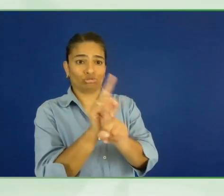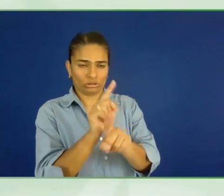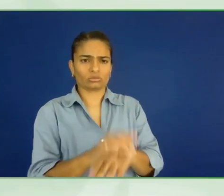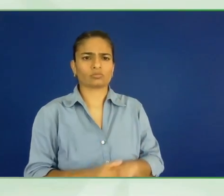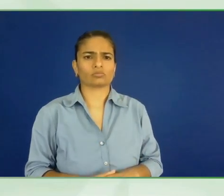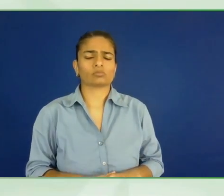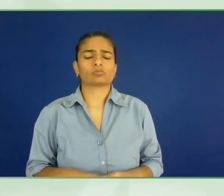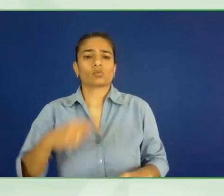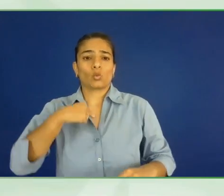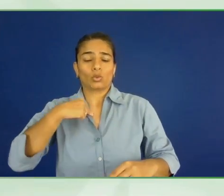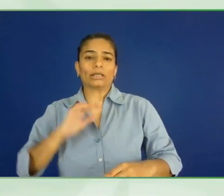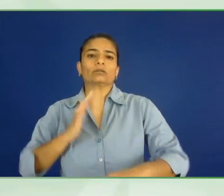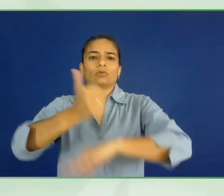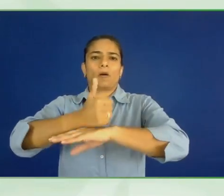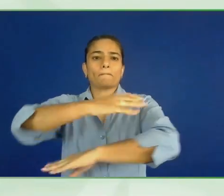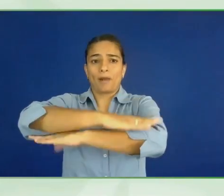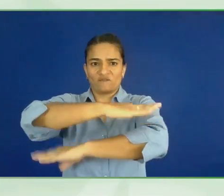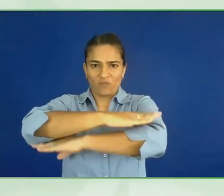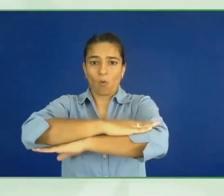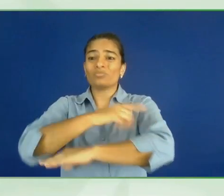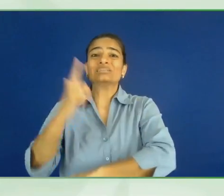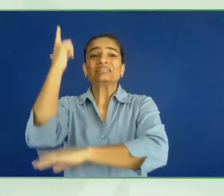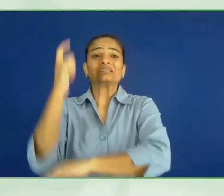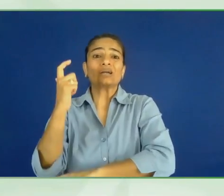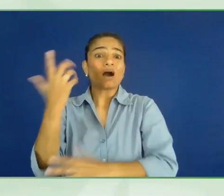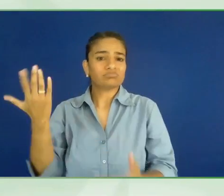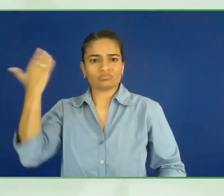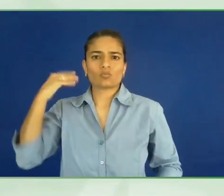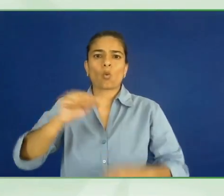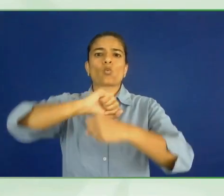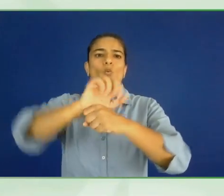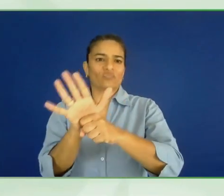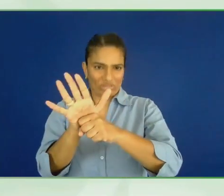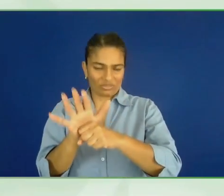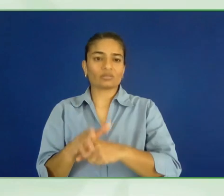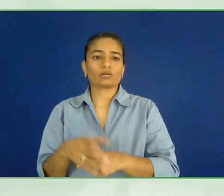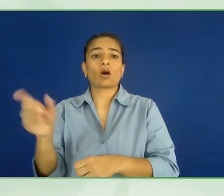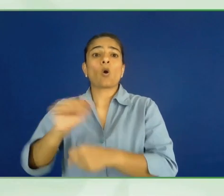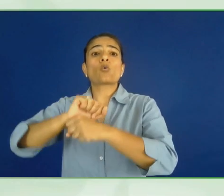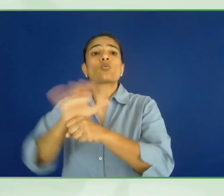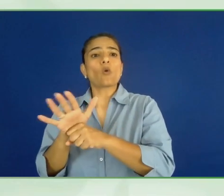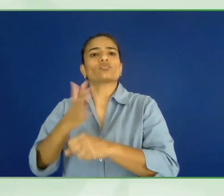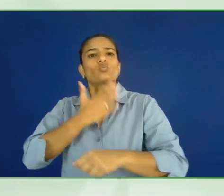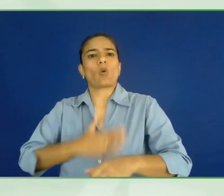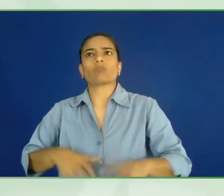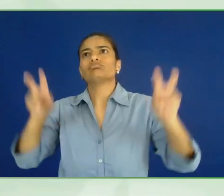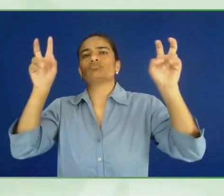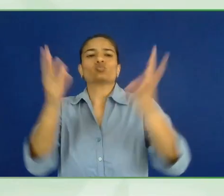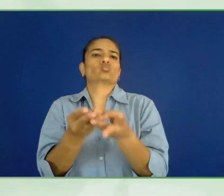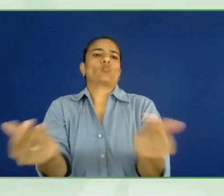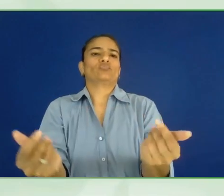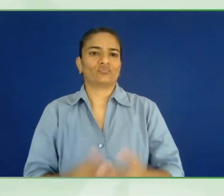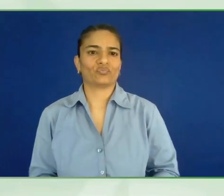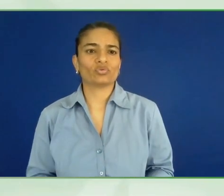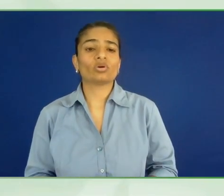COVID, and it was especially to overcome all of these issues with the localization. And